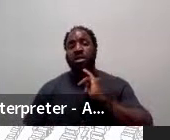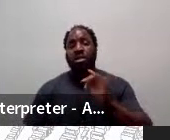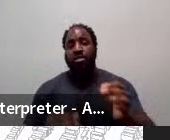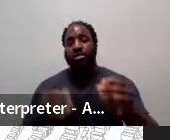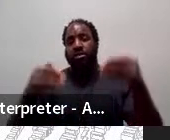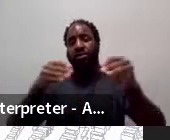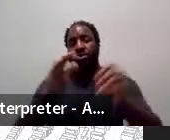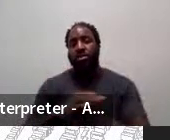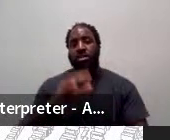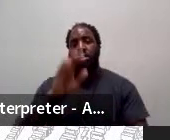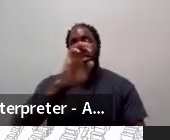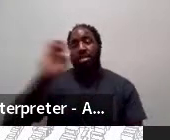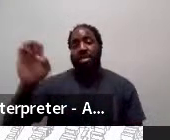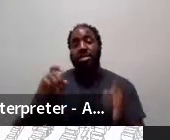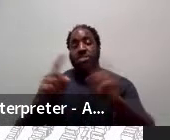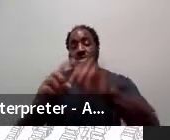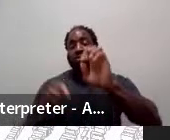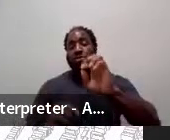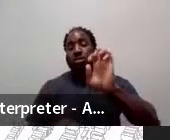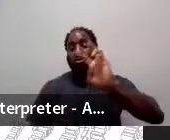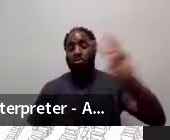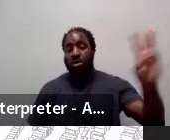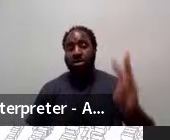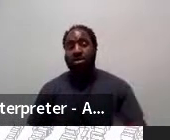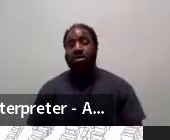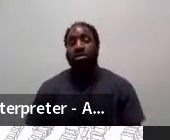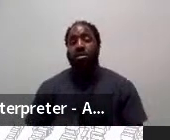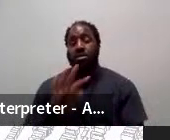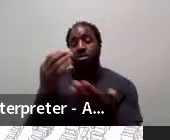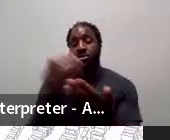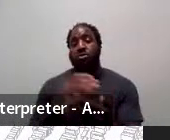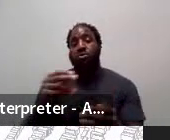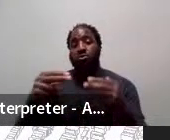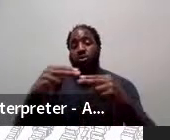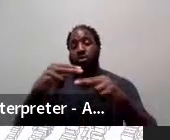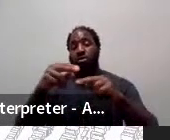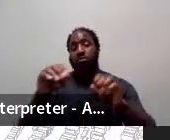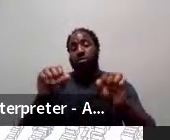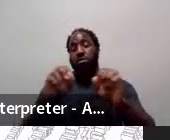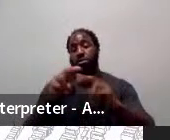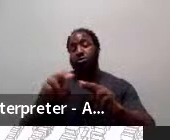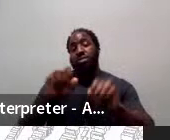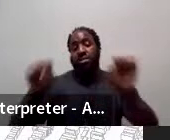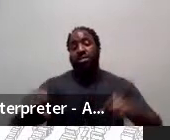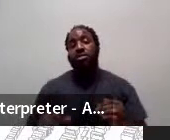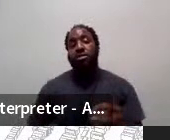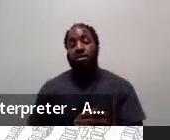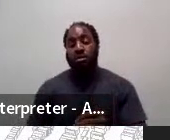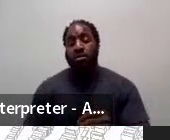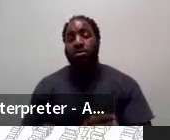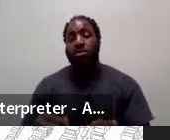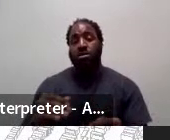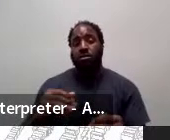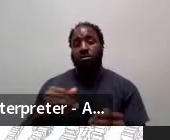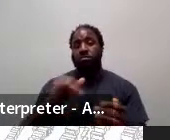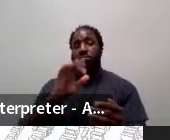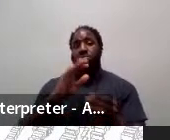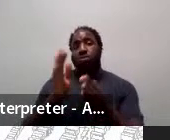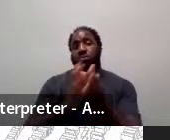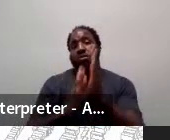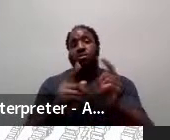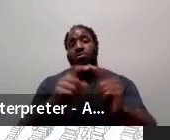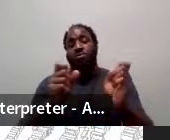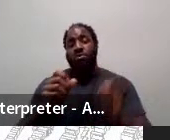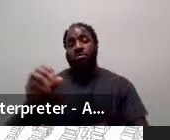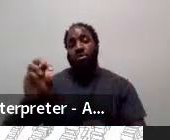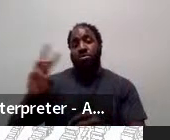Avenue, running east to west. And the new train station sits more or less in the middle between White Plains Road to the west and Bronxville